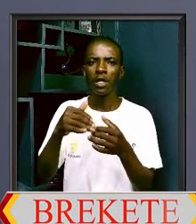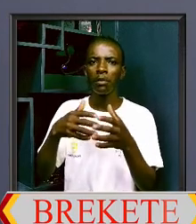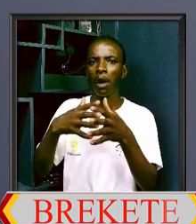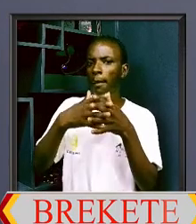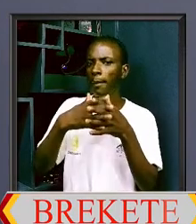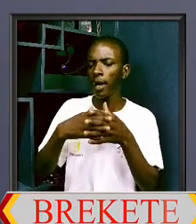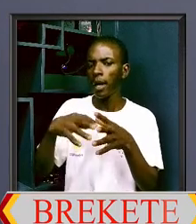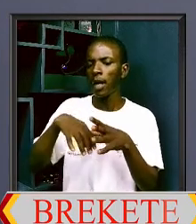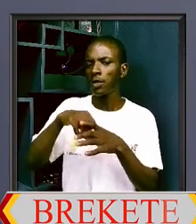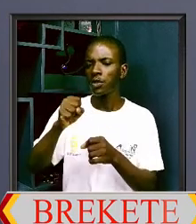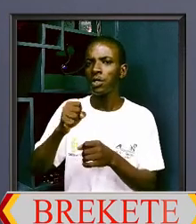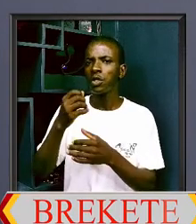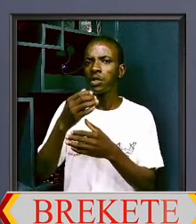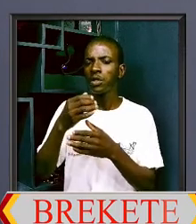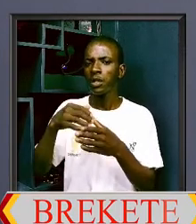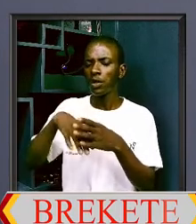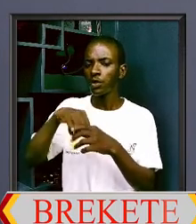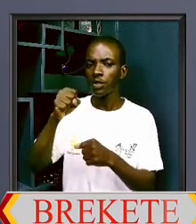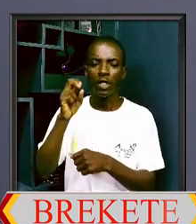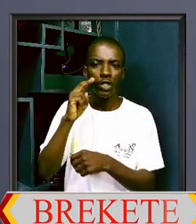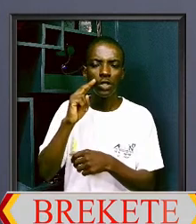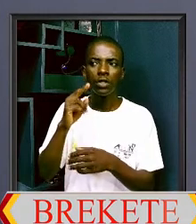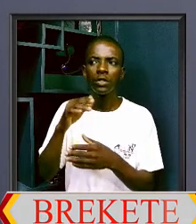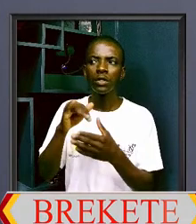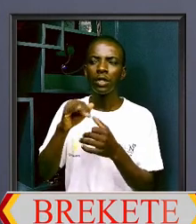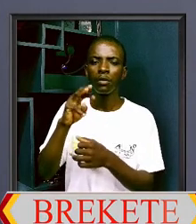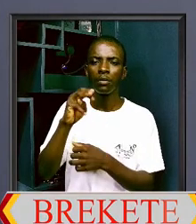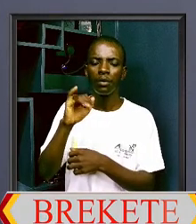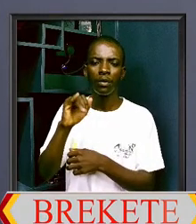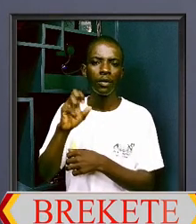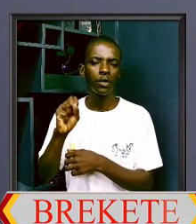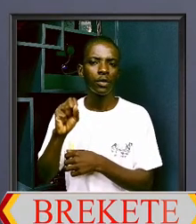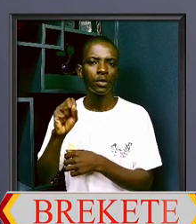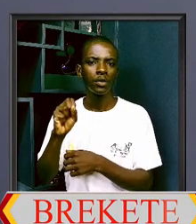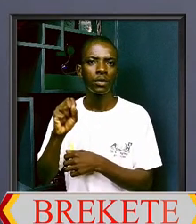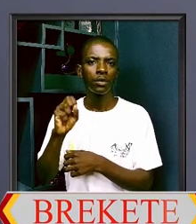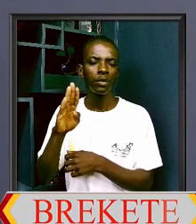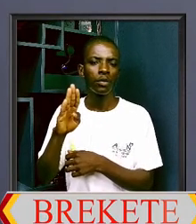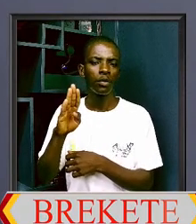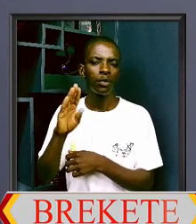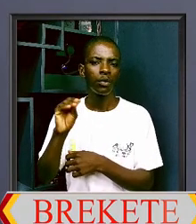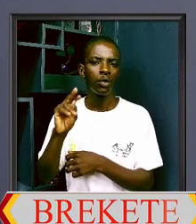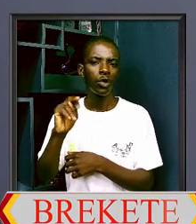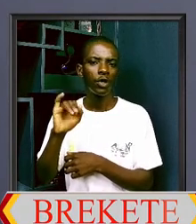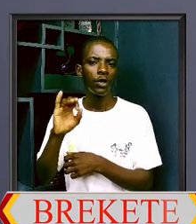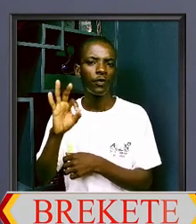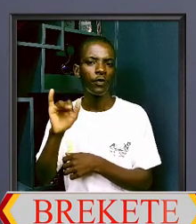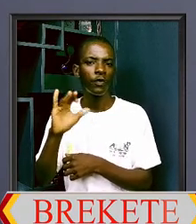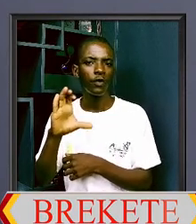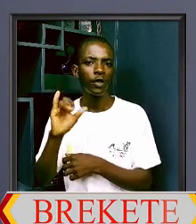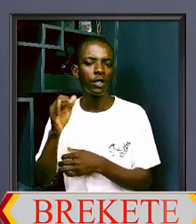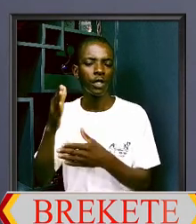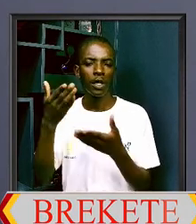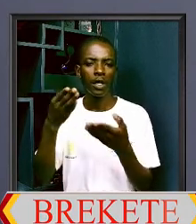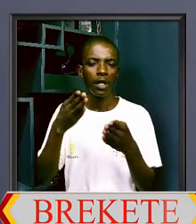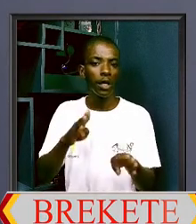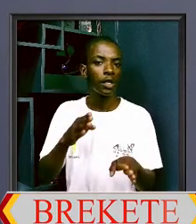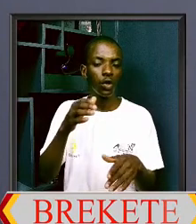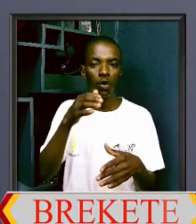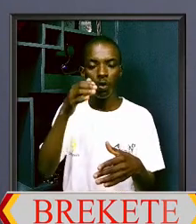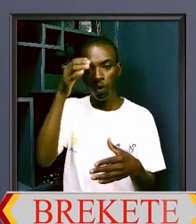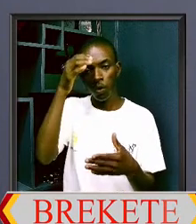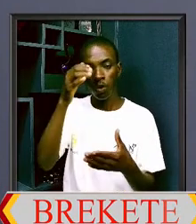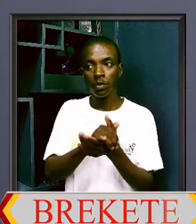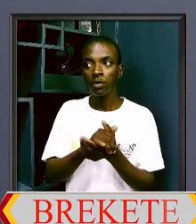abroad I even he say Mrs Bon late Mrs face her late husband who